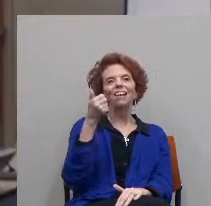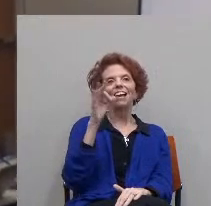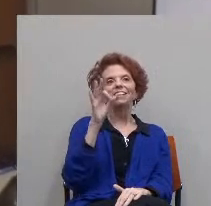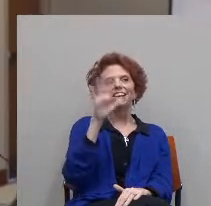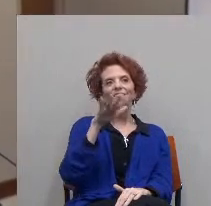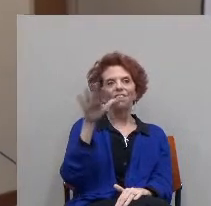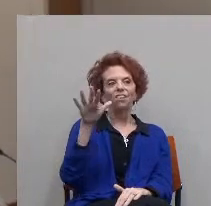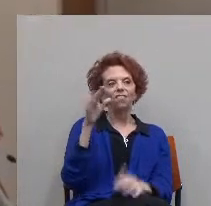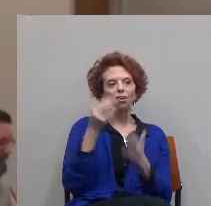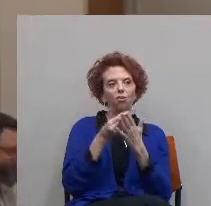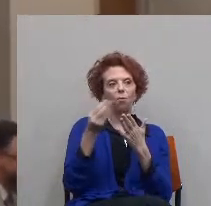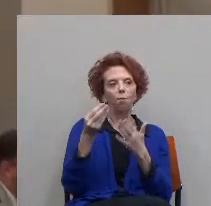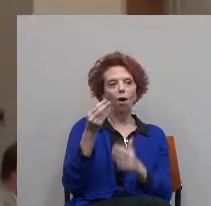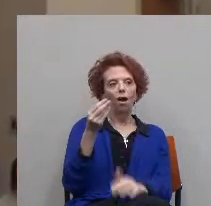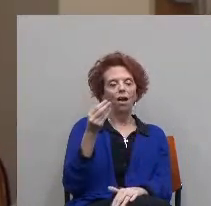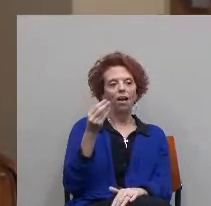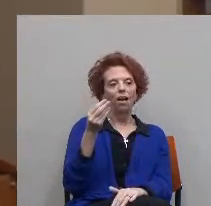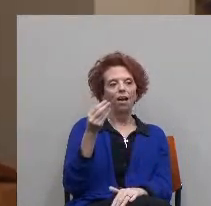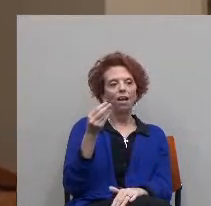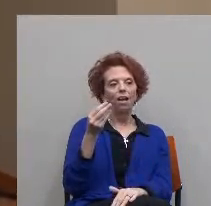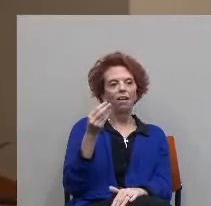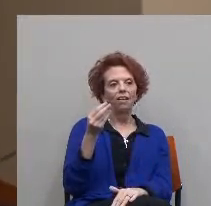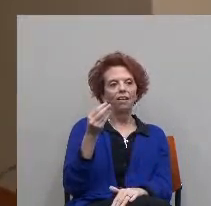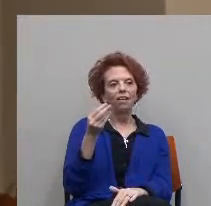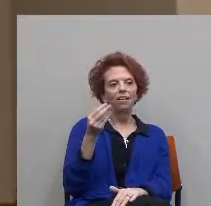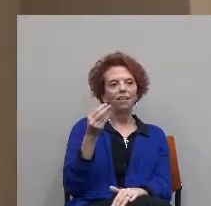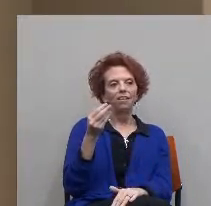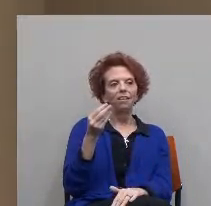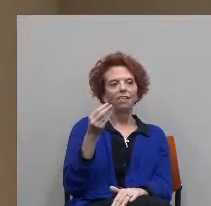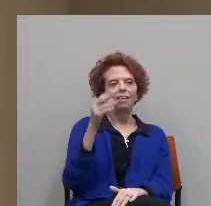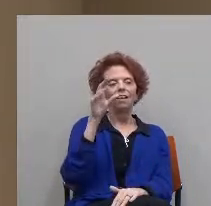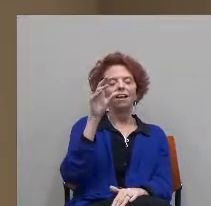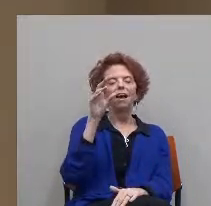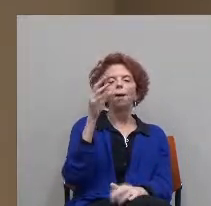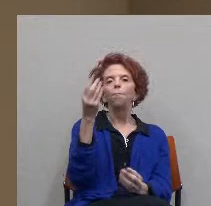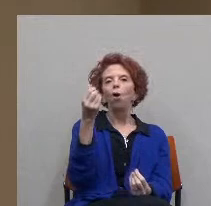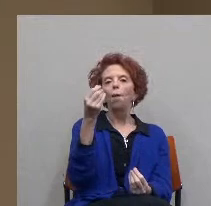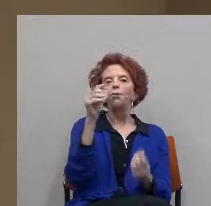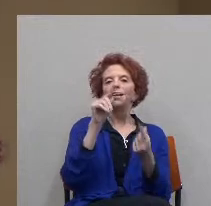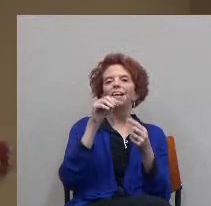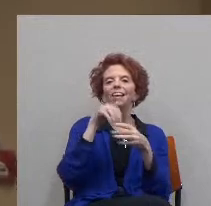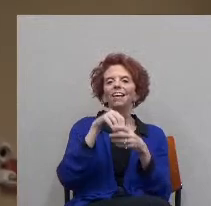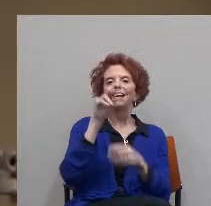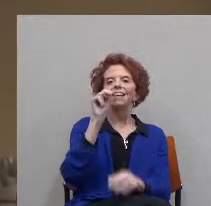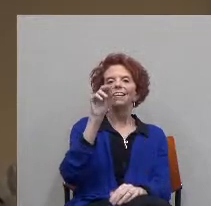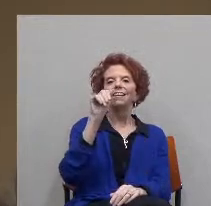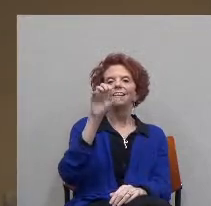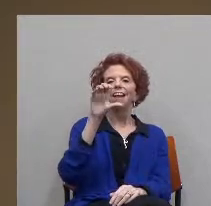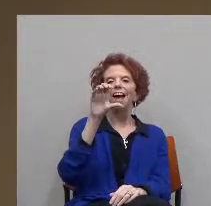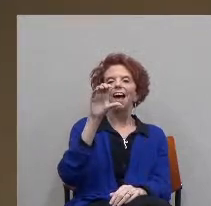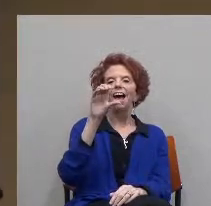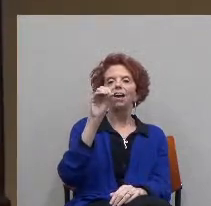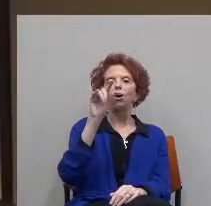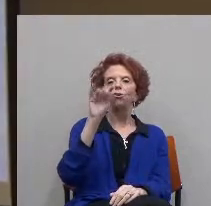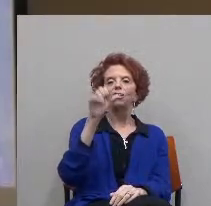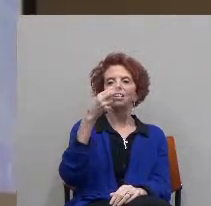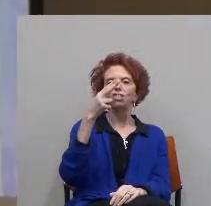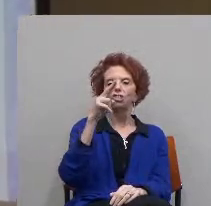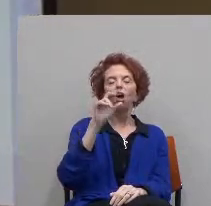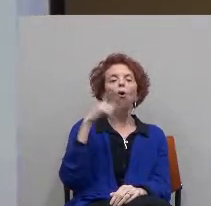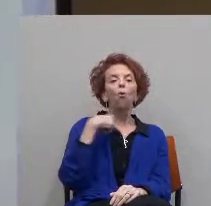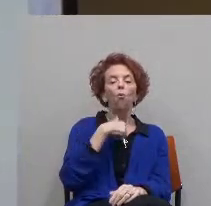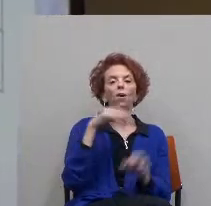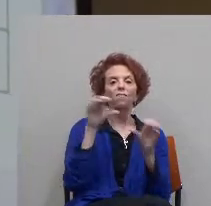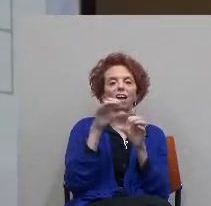some property in Natchitoches Parish. 1955. In 1955. Joan and I have had some fun doing some